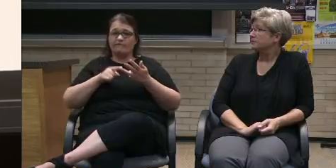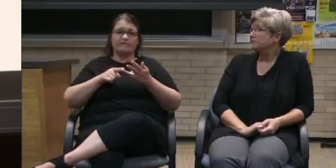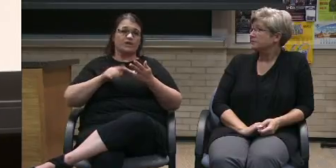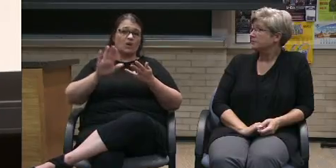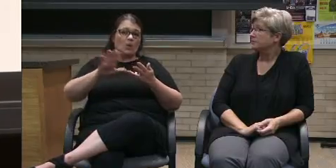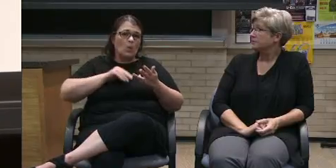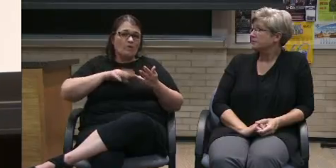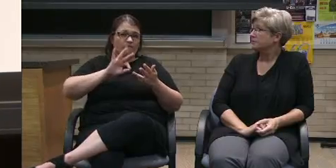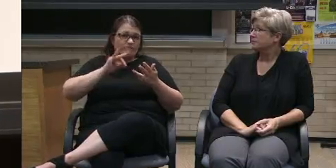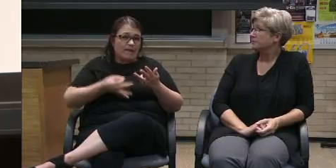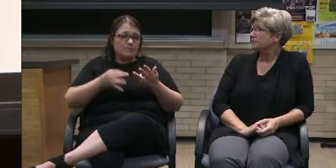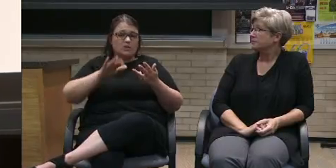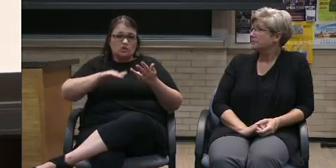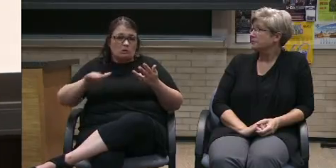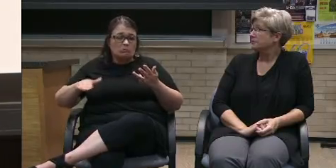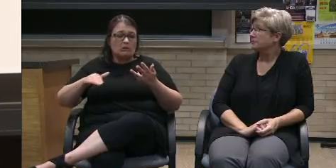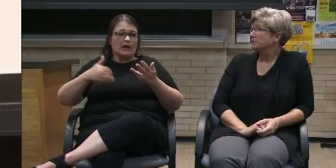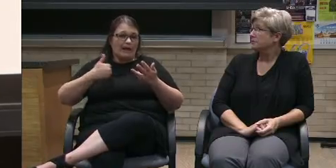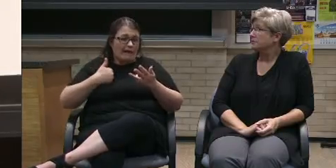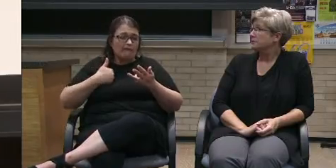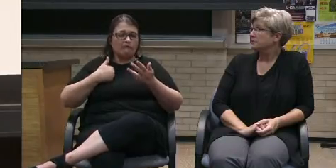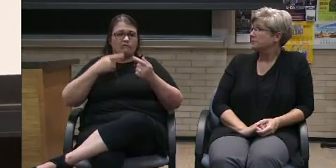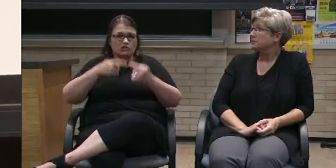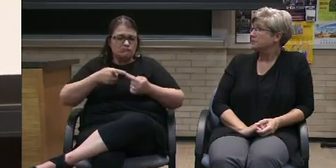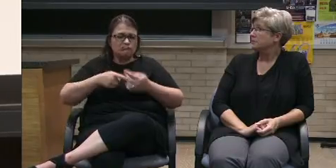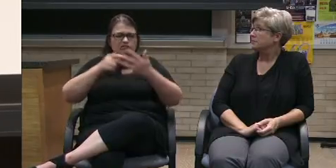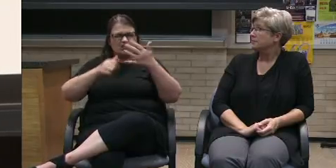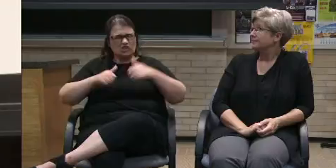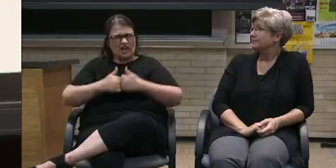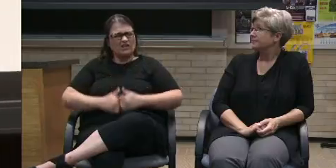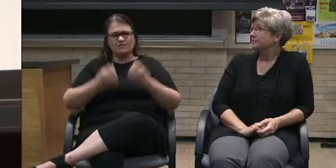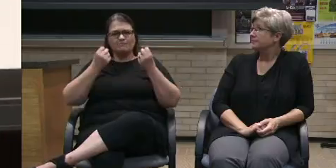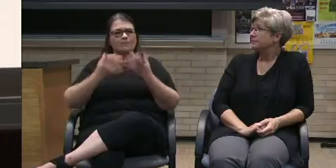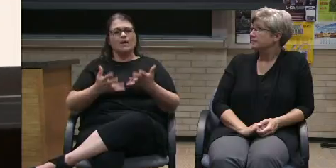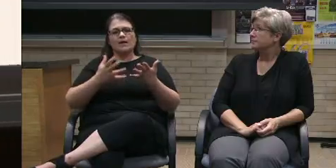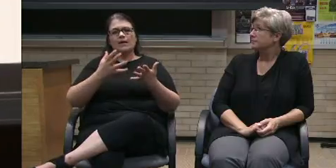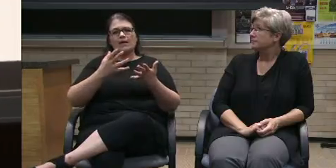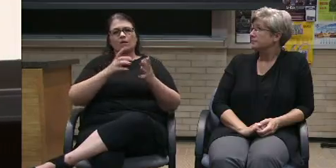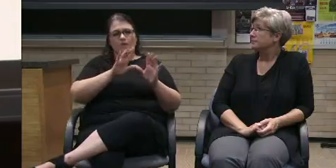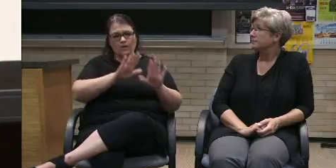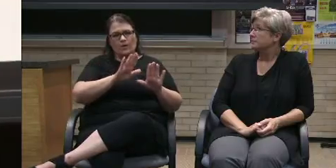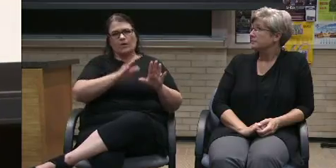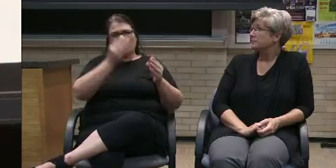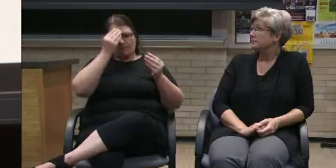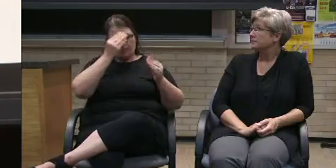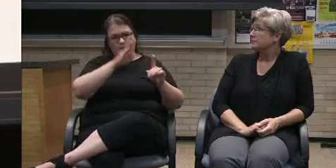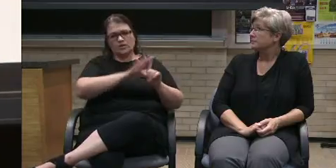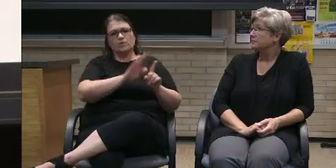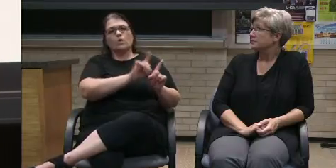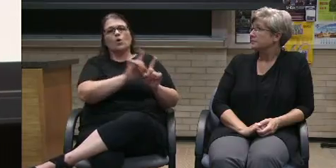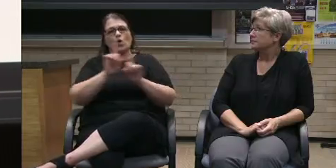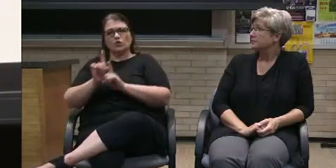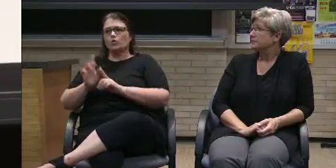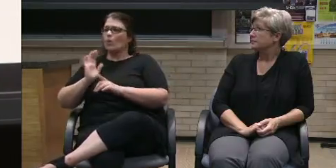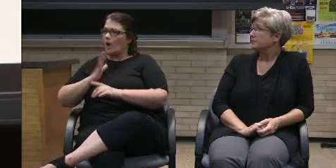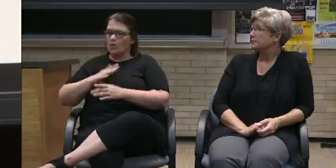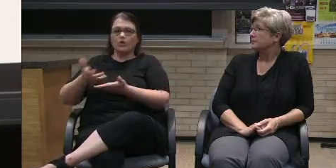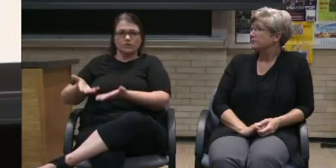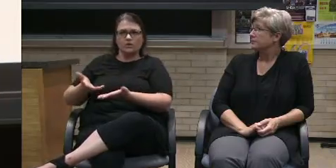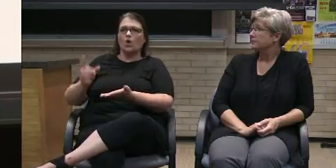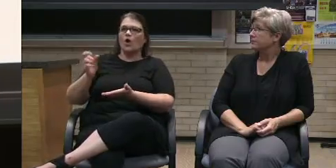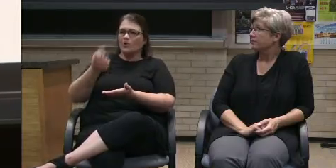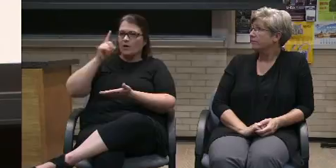challenged, whatever the context is that they're coming in, and also the context of our communities. Understanding where our